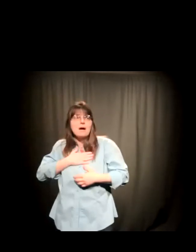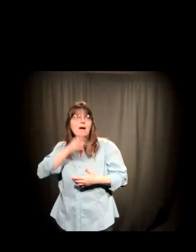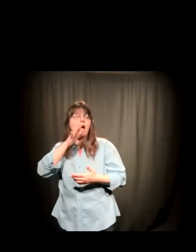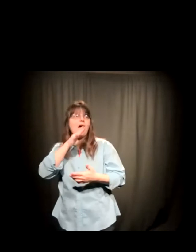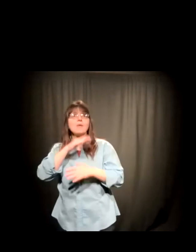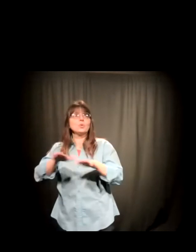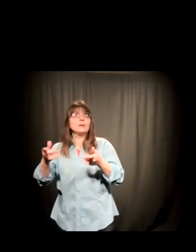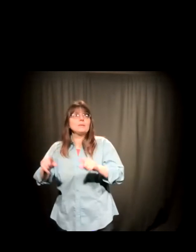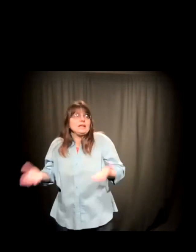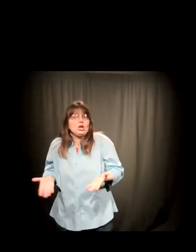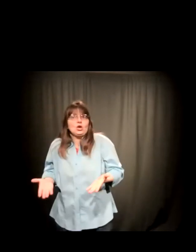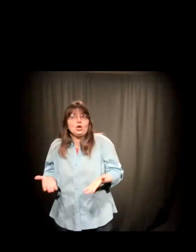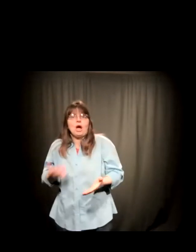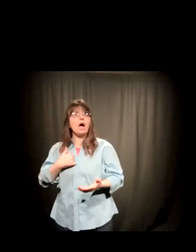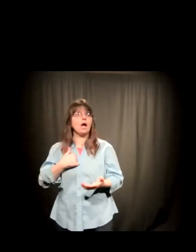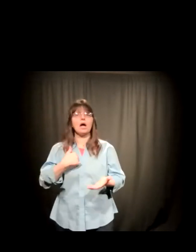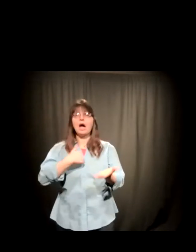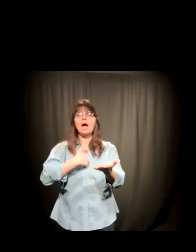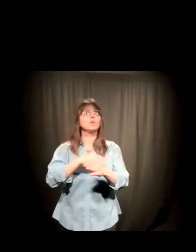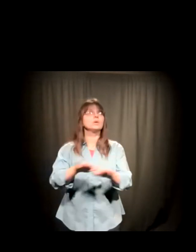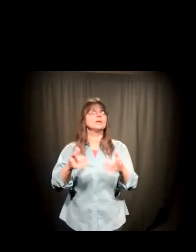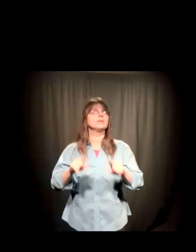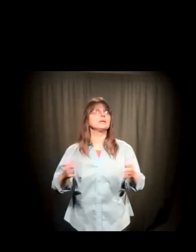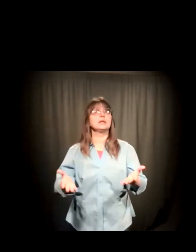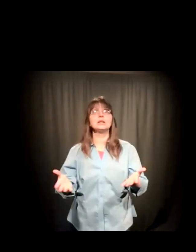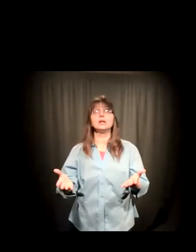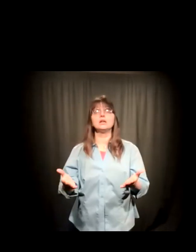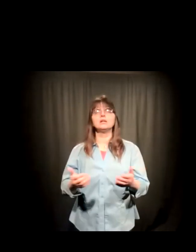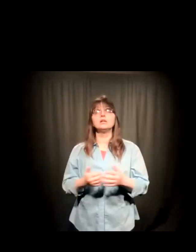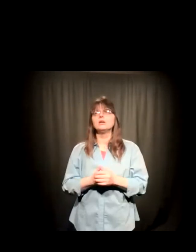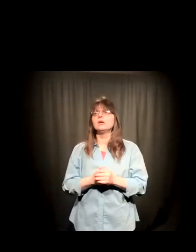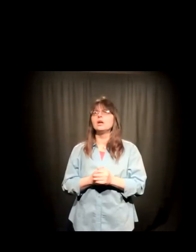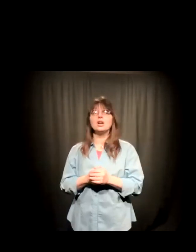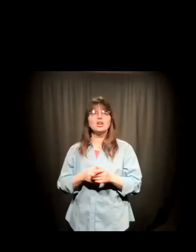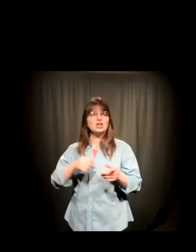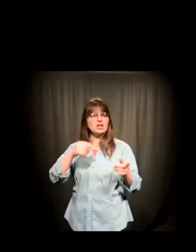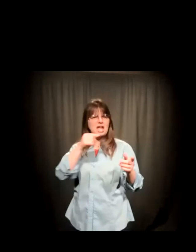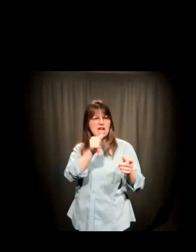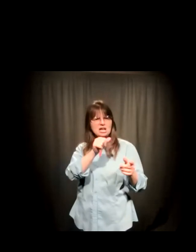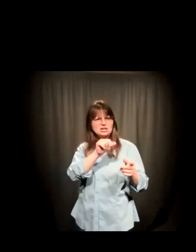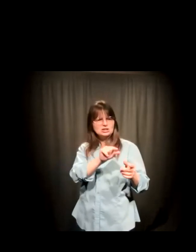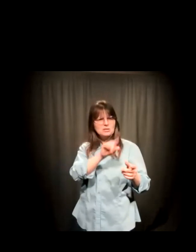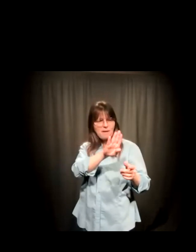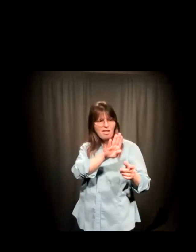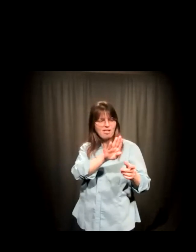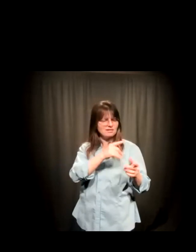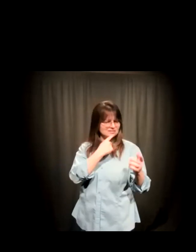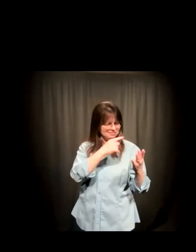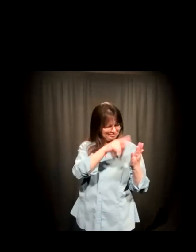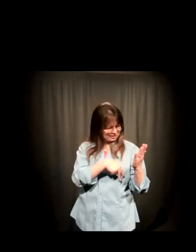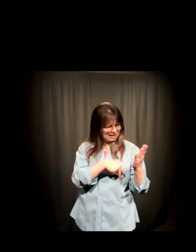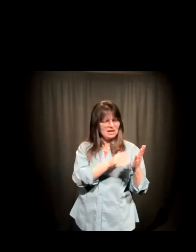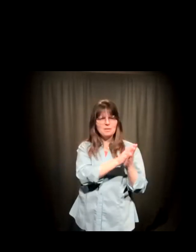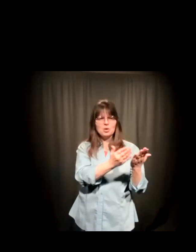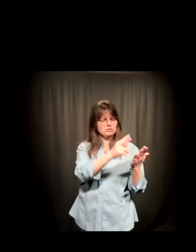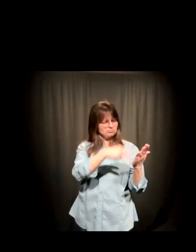And so when my grade school social studies book said that Alexander Graham Bell was the inventor of the telephone, it sounded as absurd